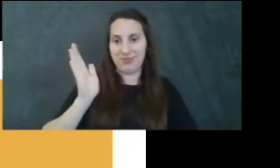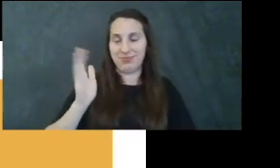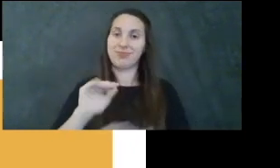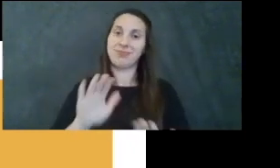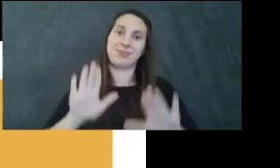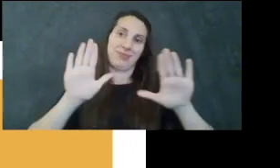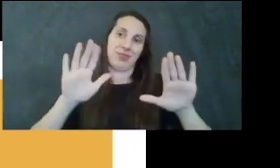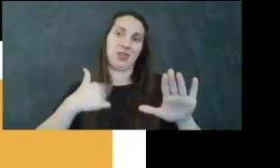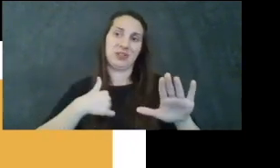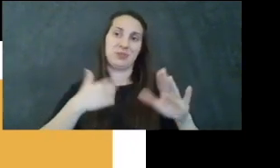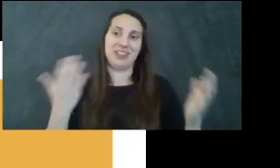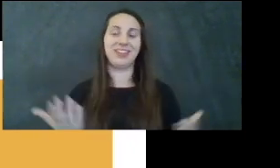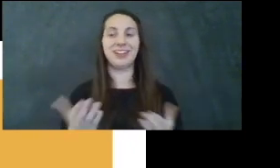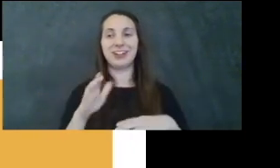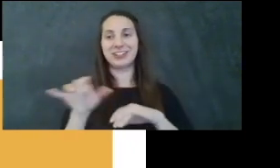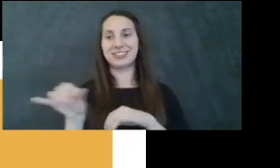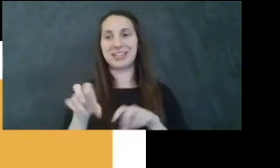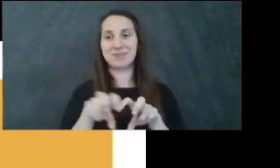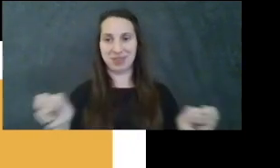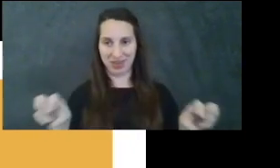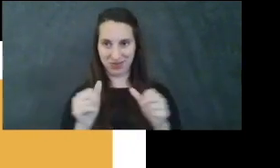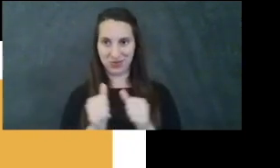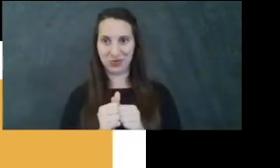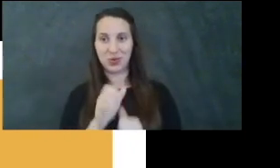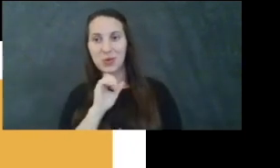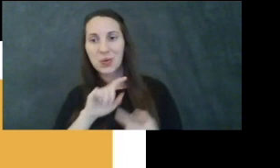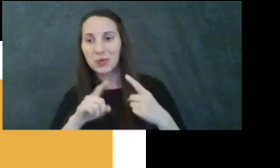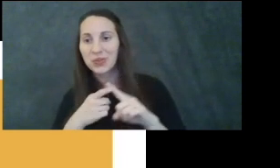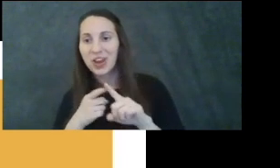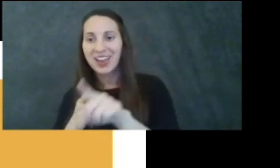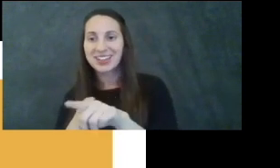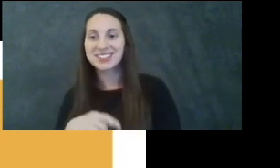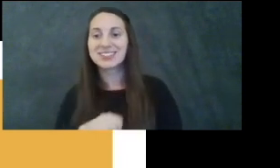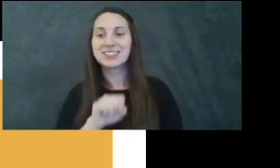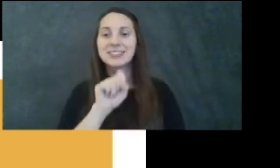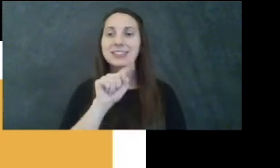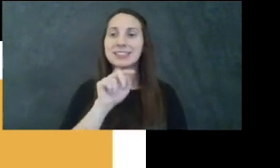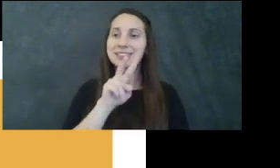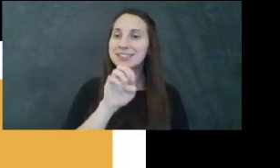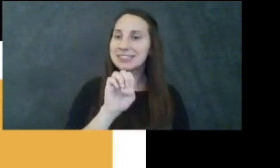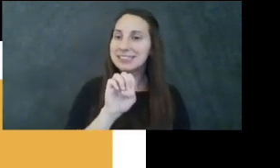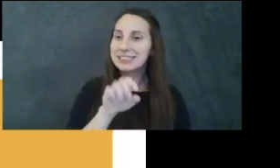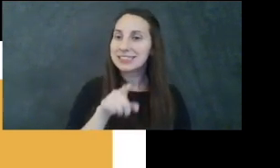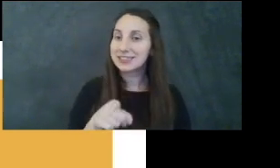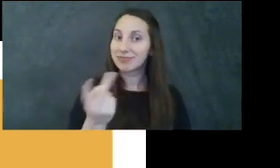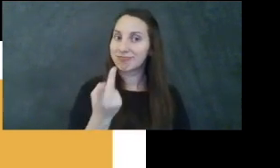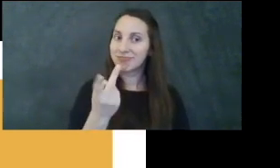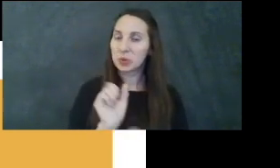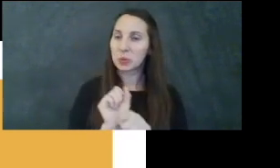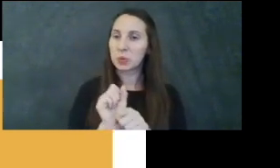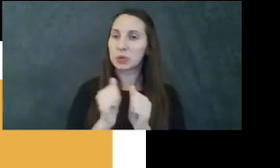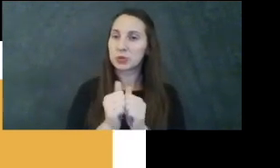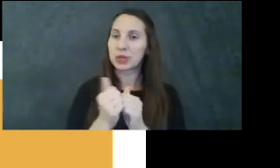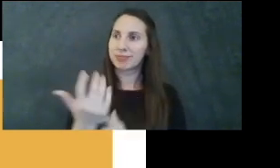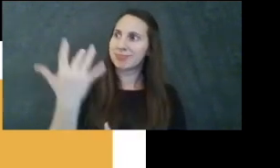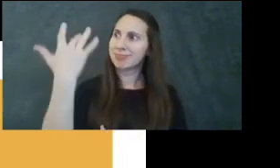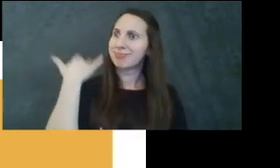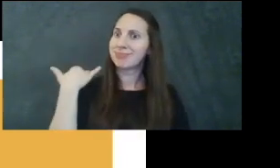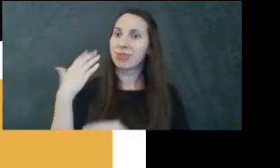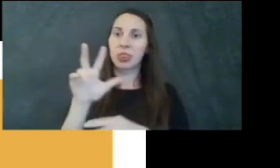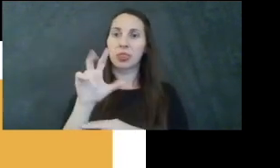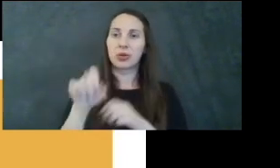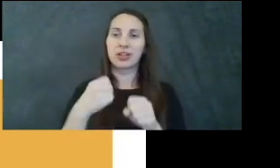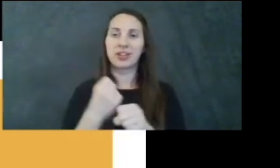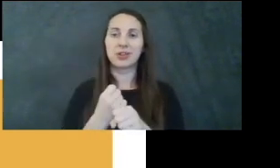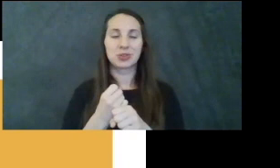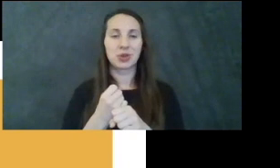on the same panel with an old friend, Steve Bartlett. We worked together over 30 years ago on the ADA, and that